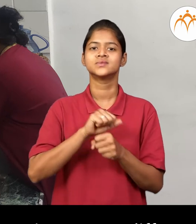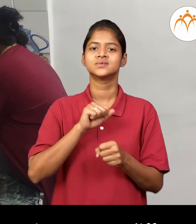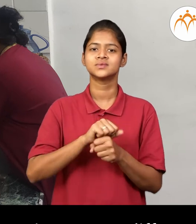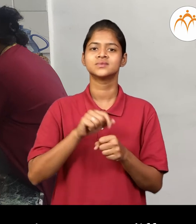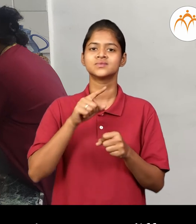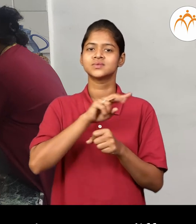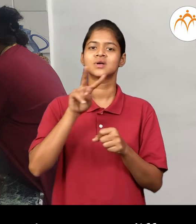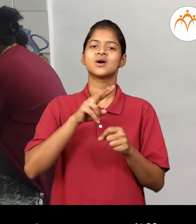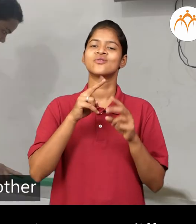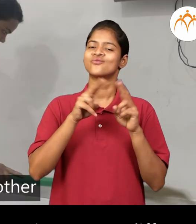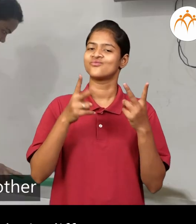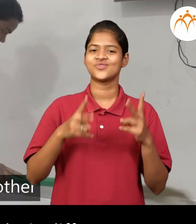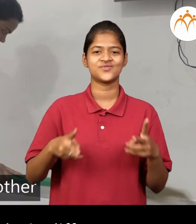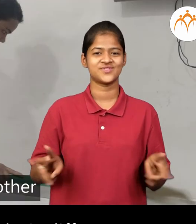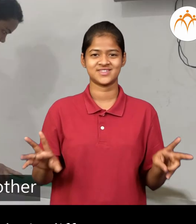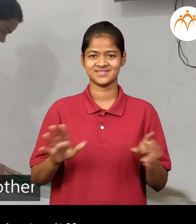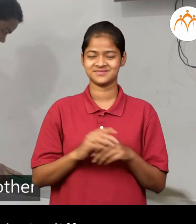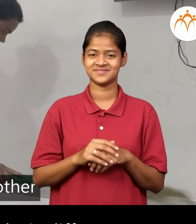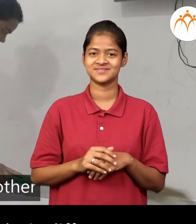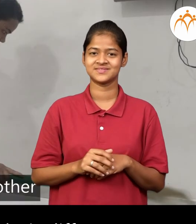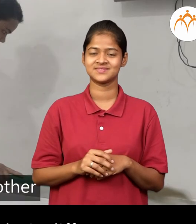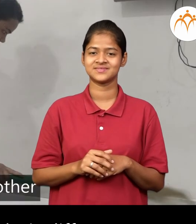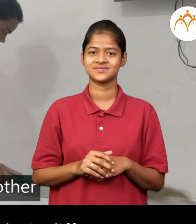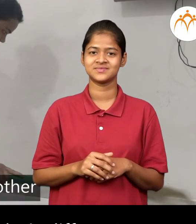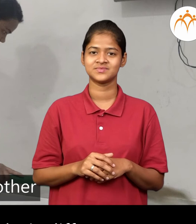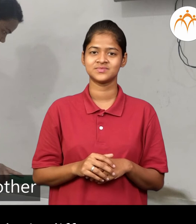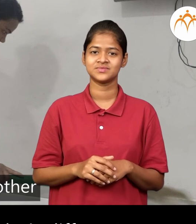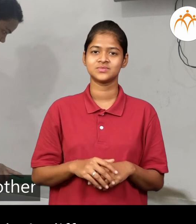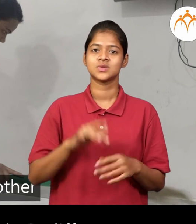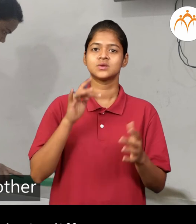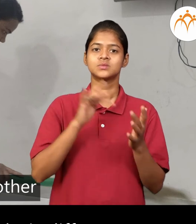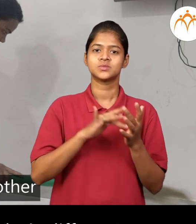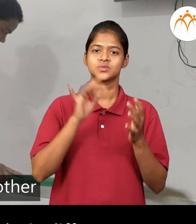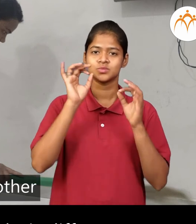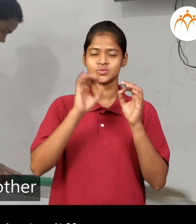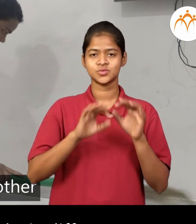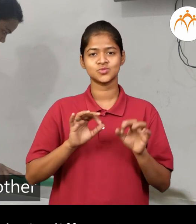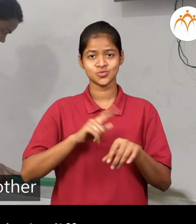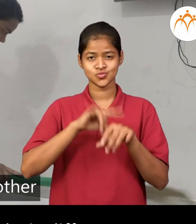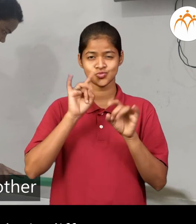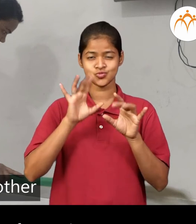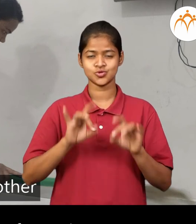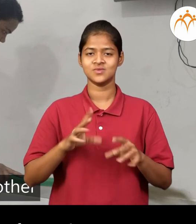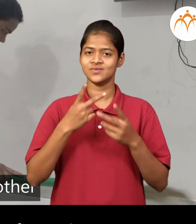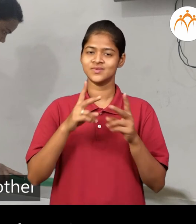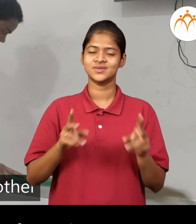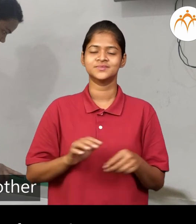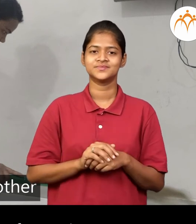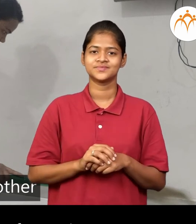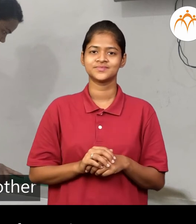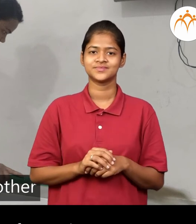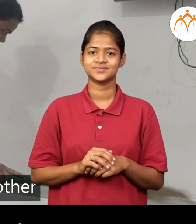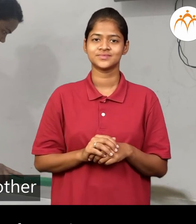different. The order of the tasks is different. What are the